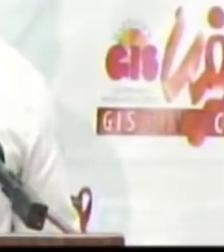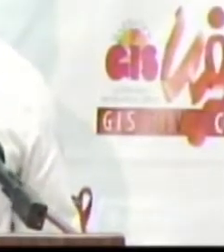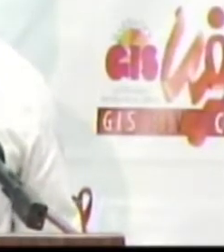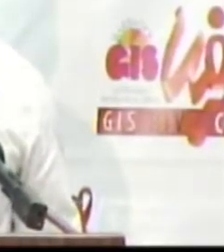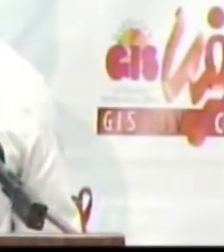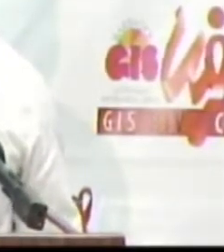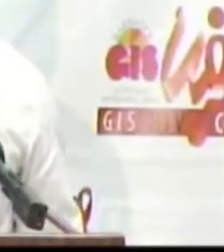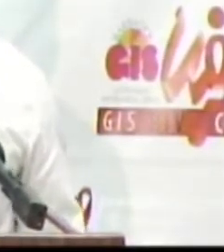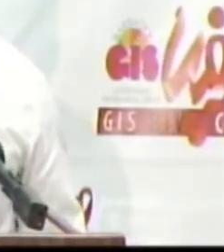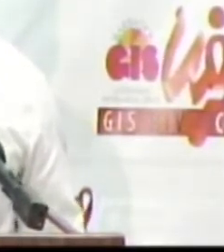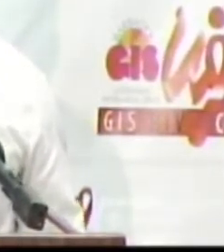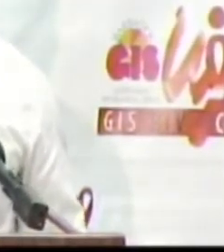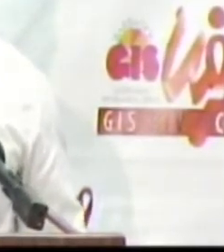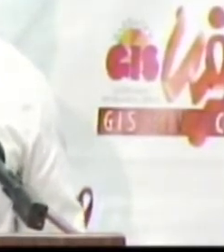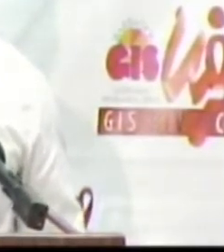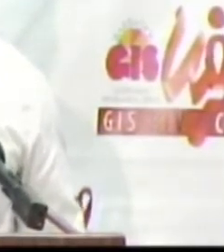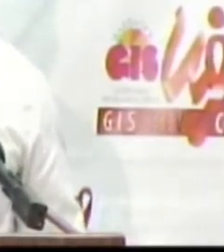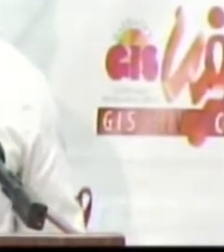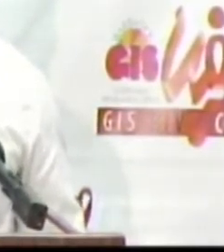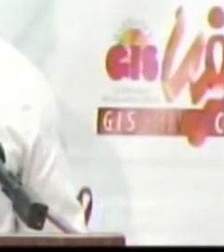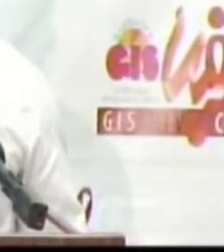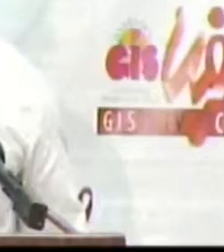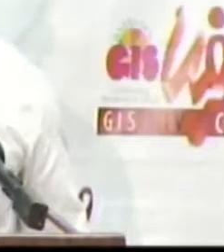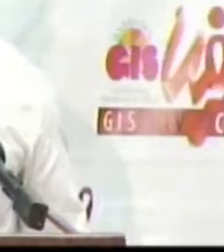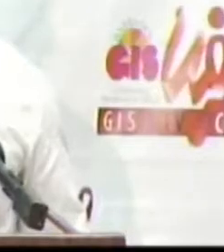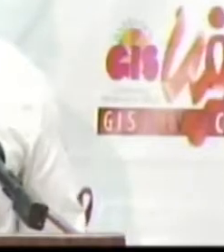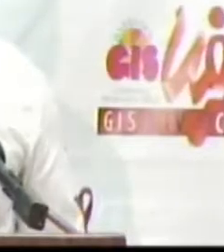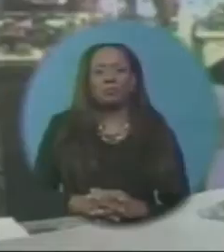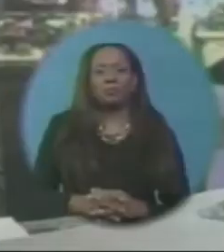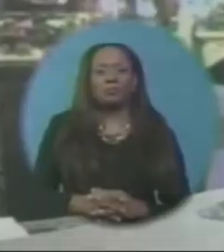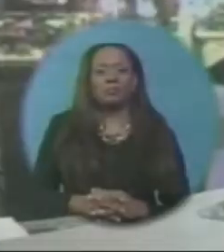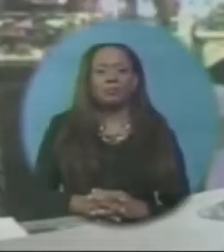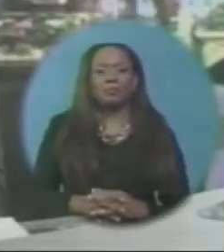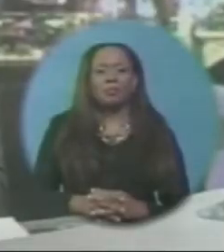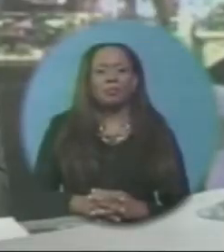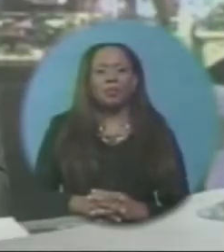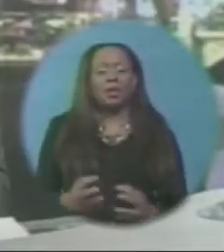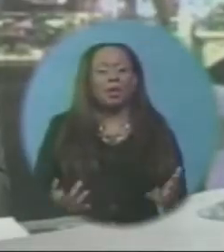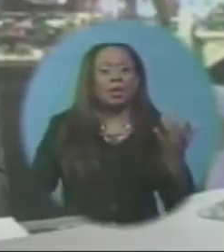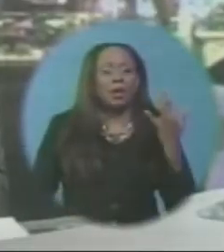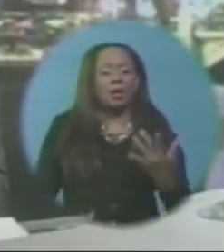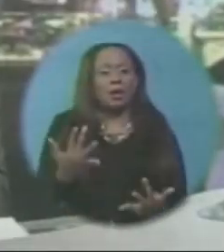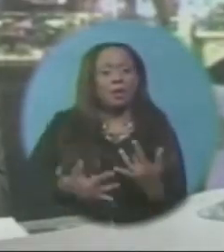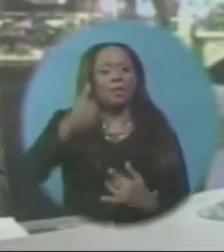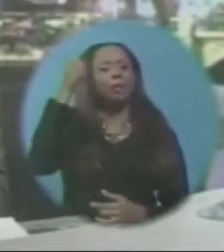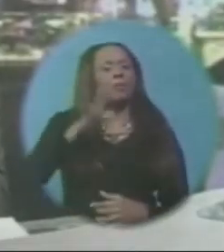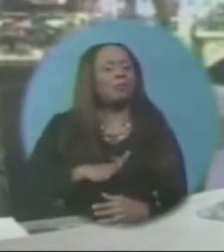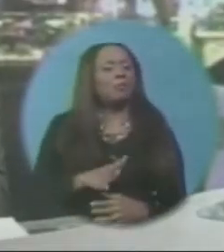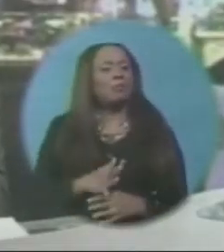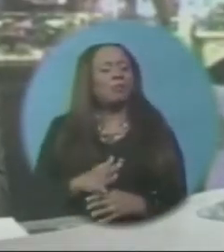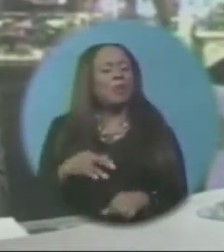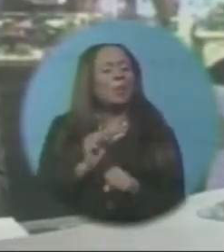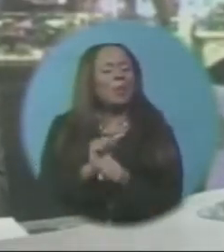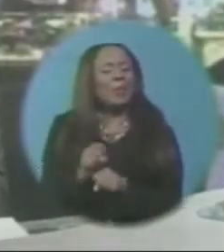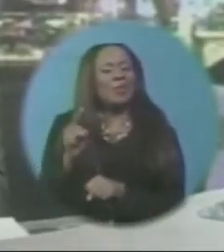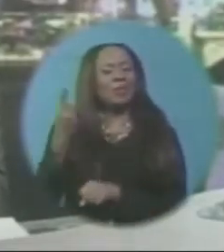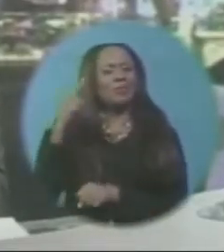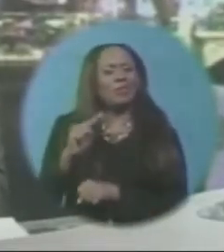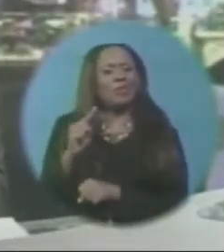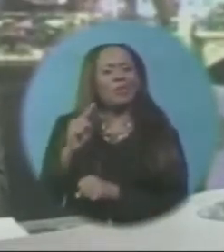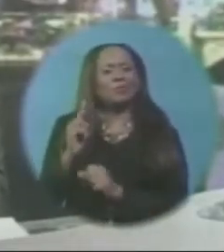stigma and discrimination, and other social challenges such as poverty. A firefighter with more than 30 years in the